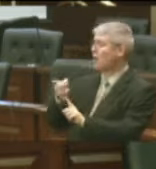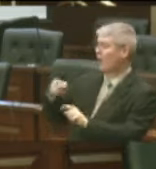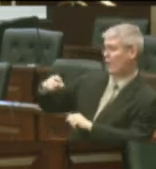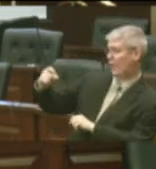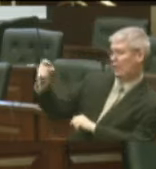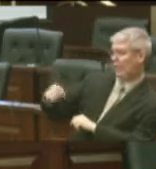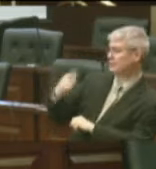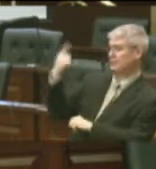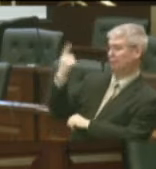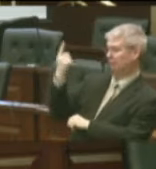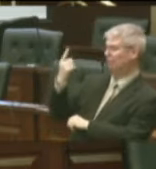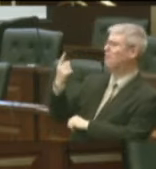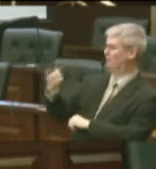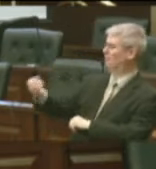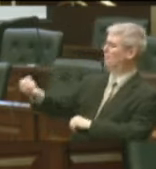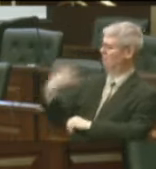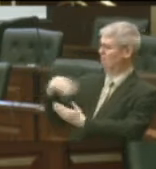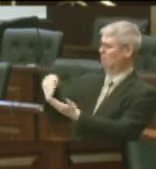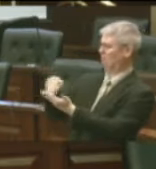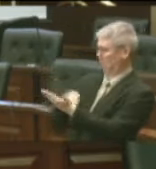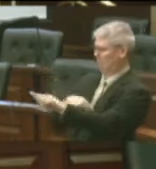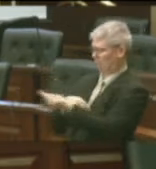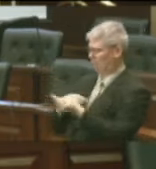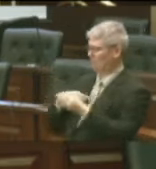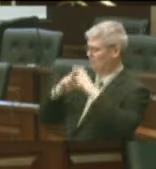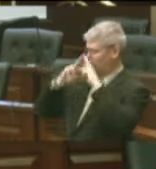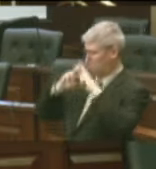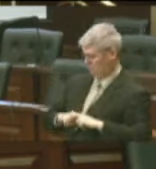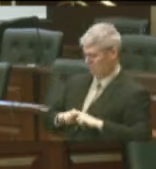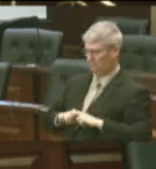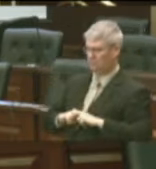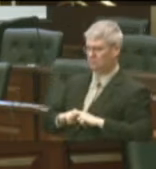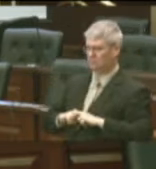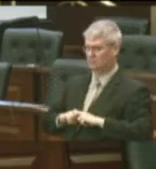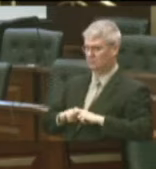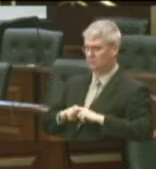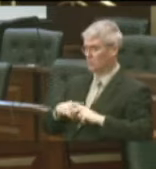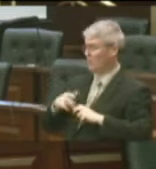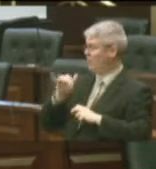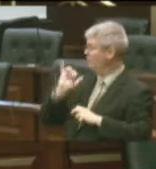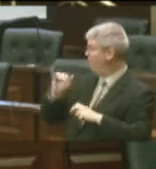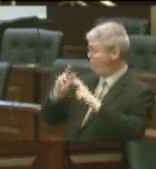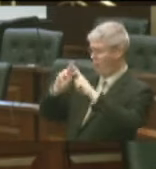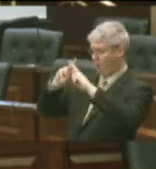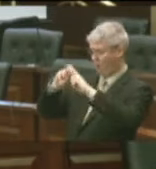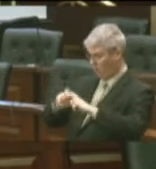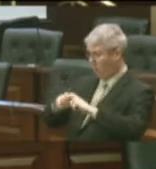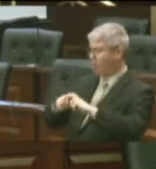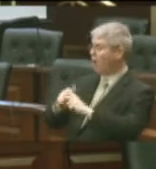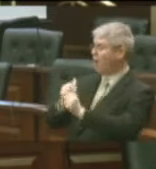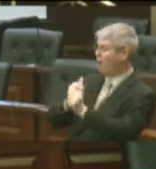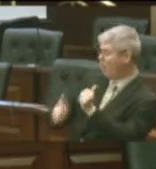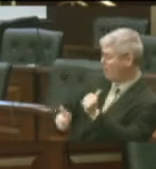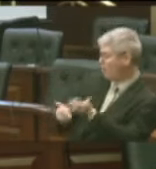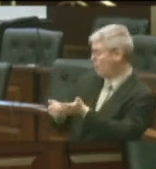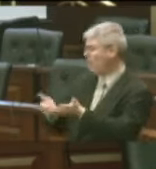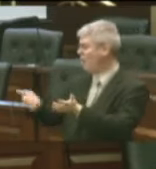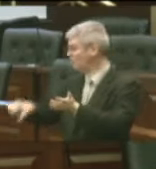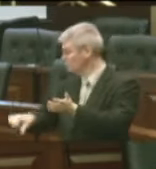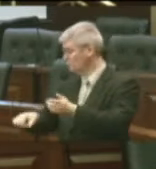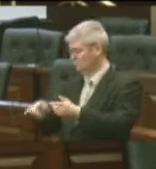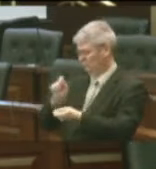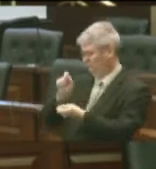to open it very broadly so that families who have internet needs or perhaps have had